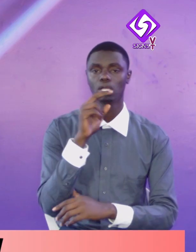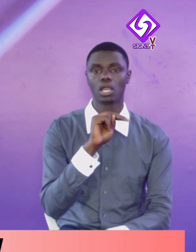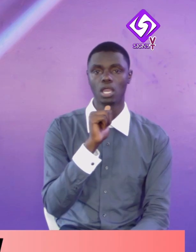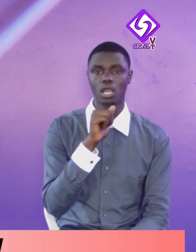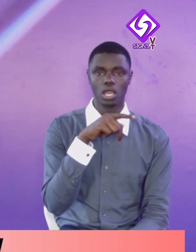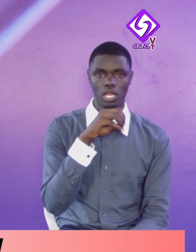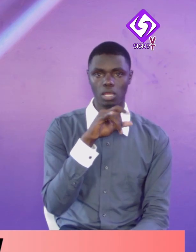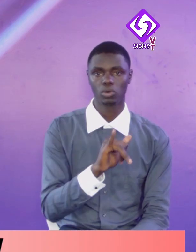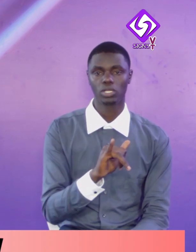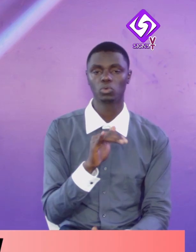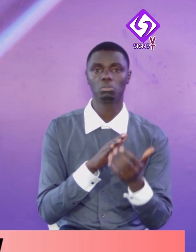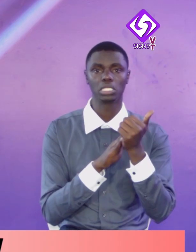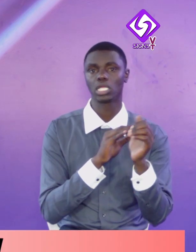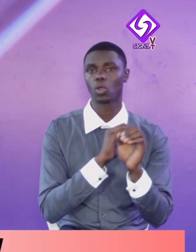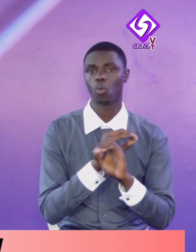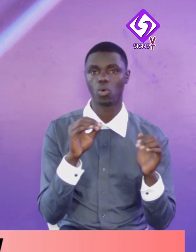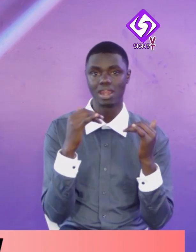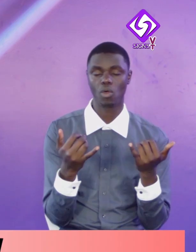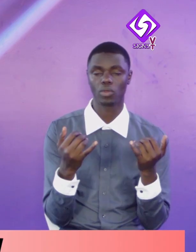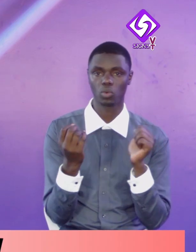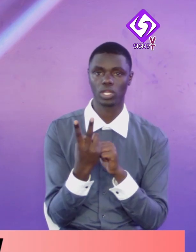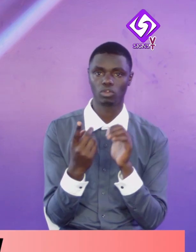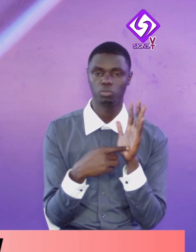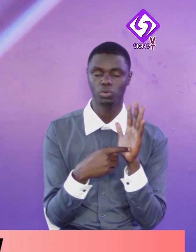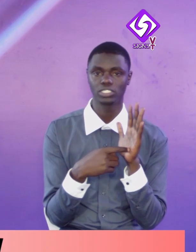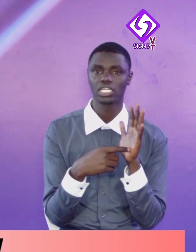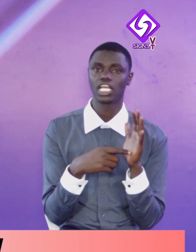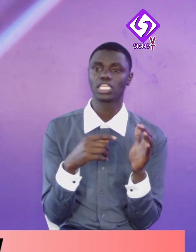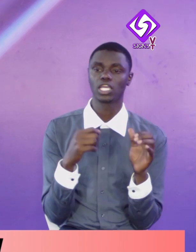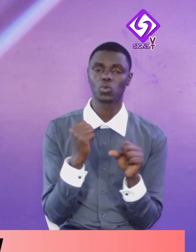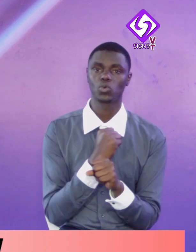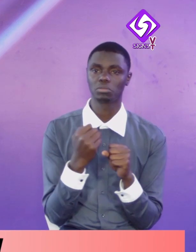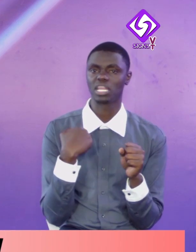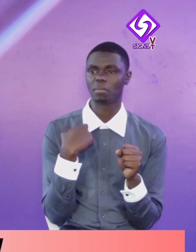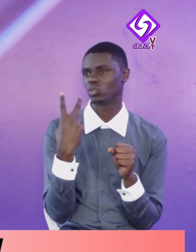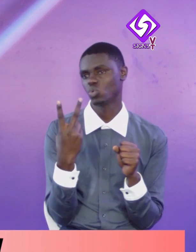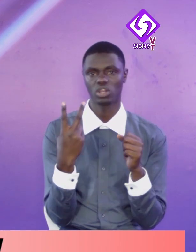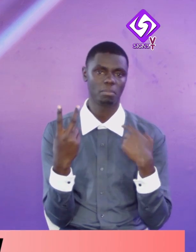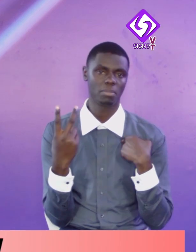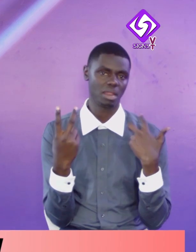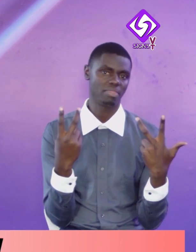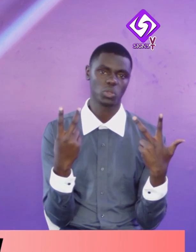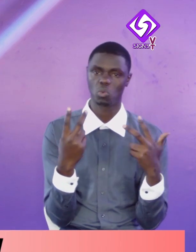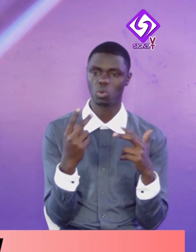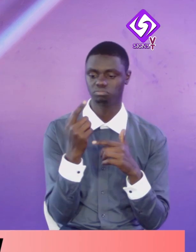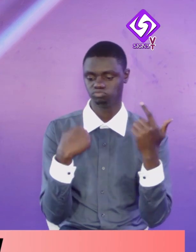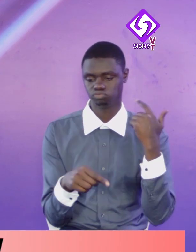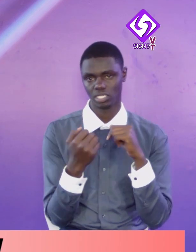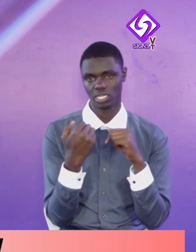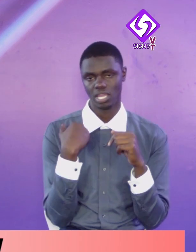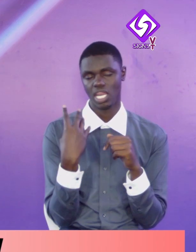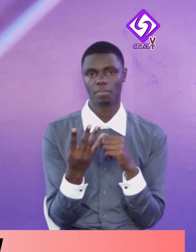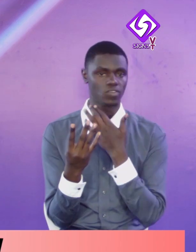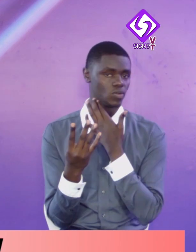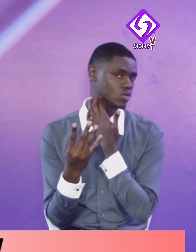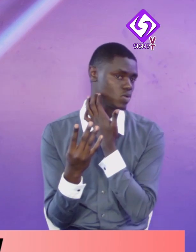be leading. They could be having now 12 points. They could not be even second or third. They could be fourth. Yeah. So what